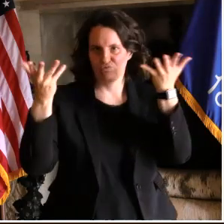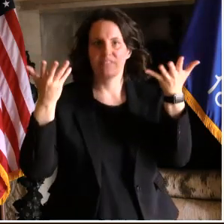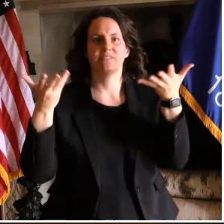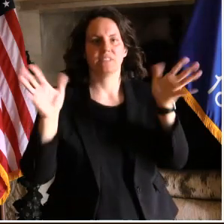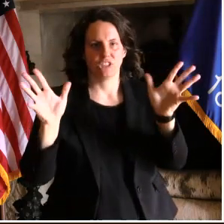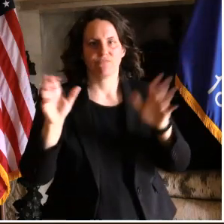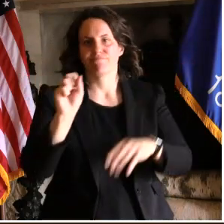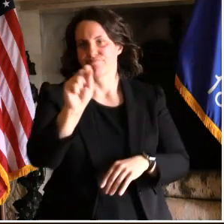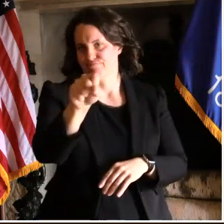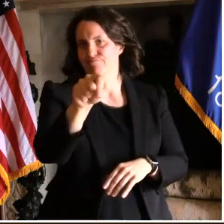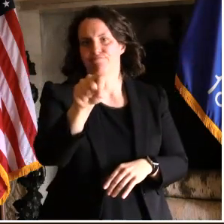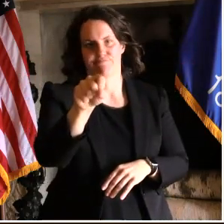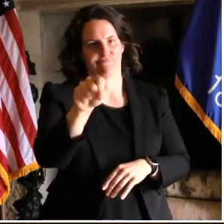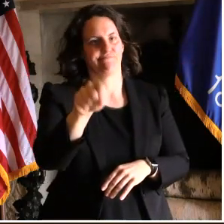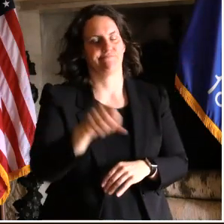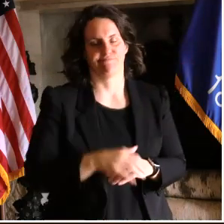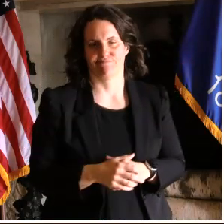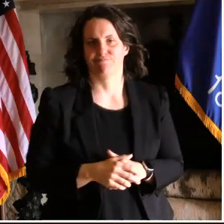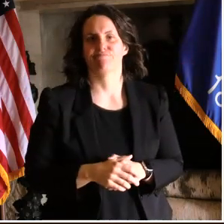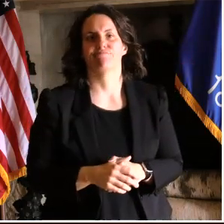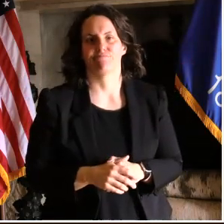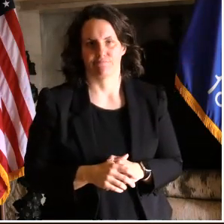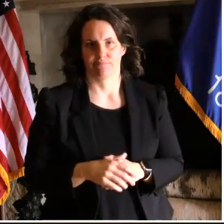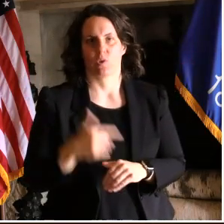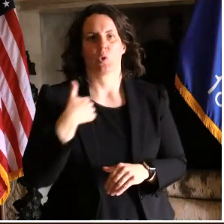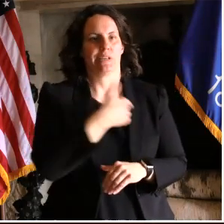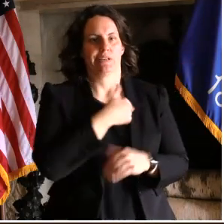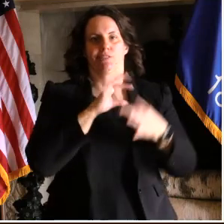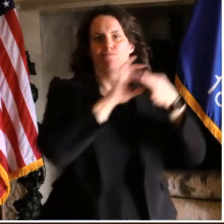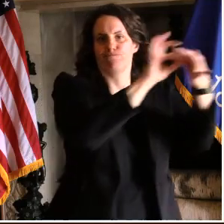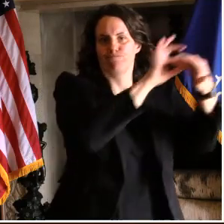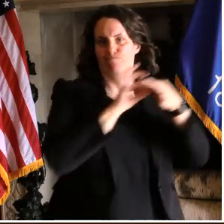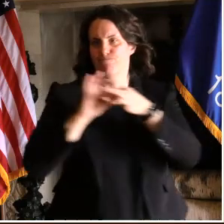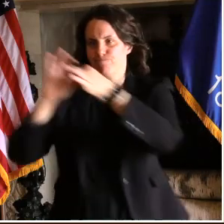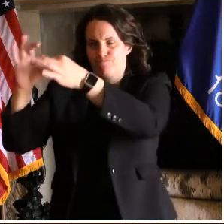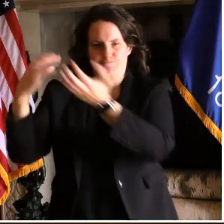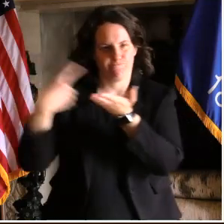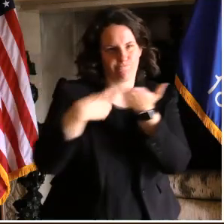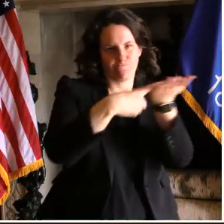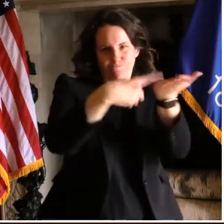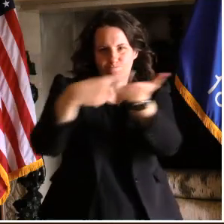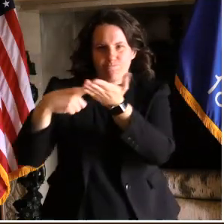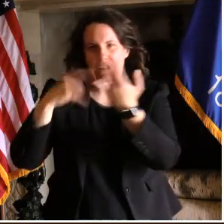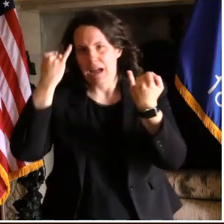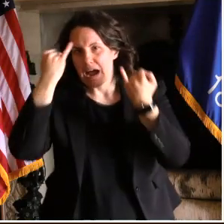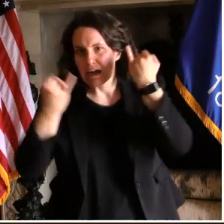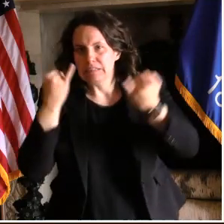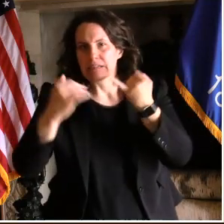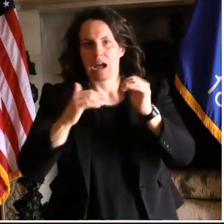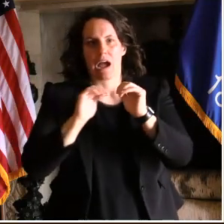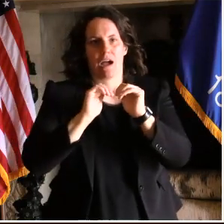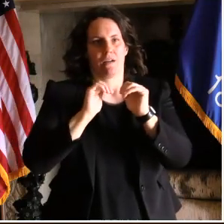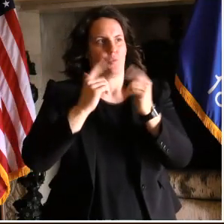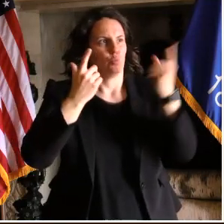we discuss this and we have an idea what each one is about to do, but we're all different states, so